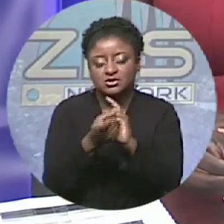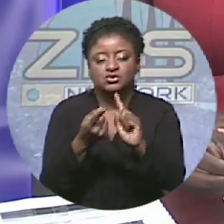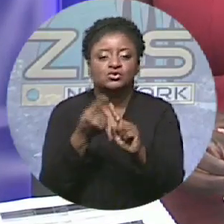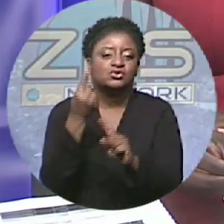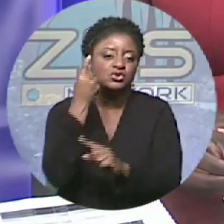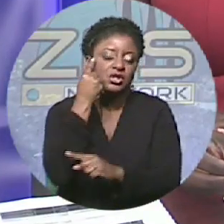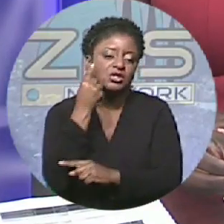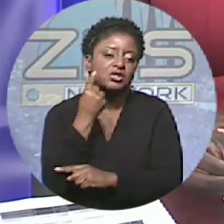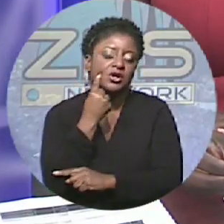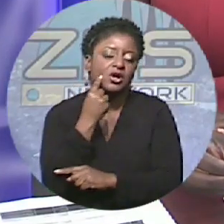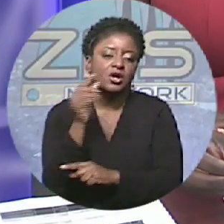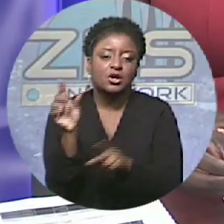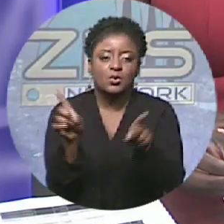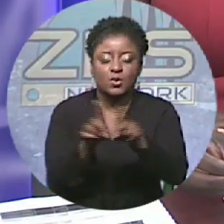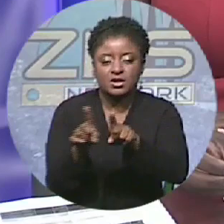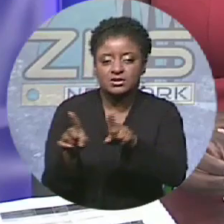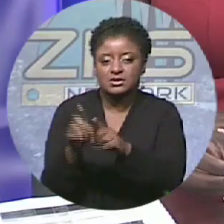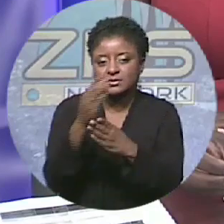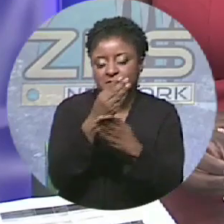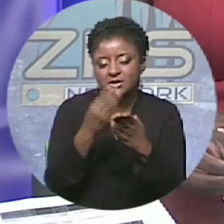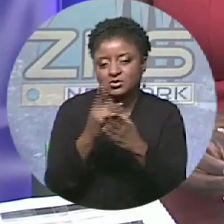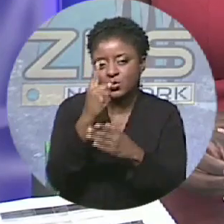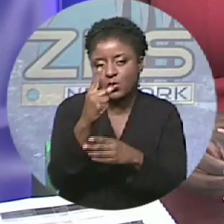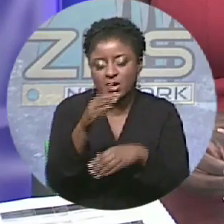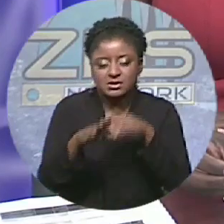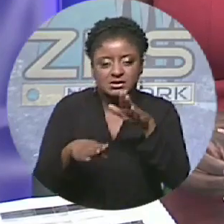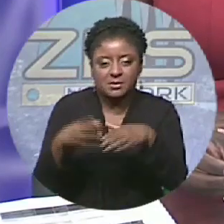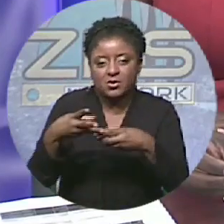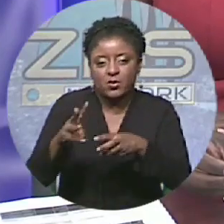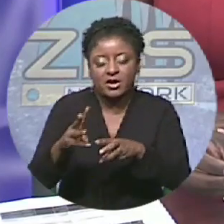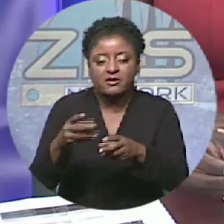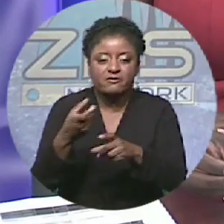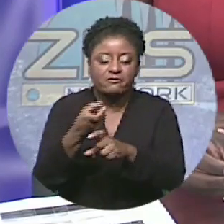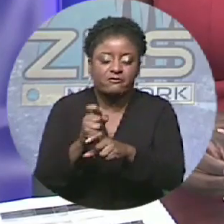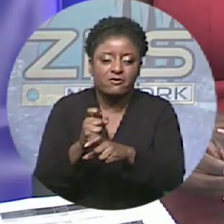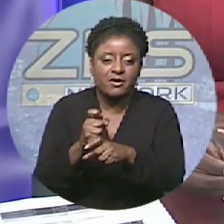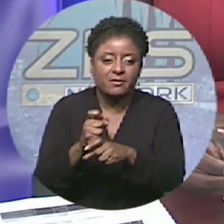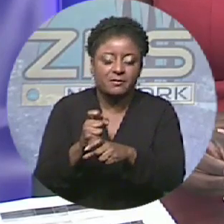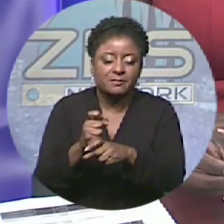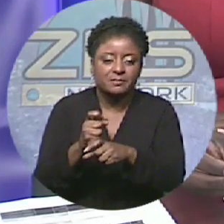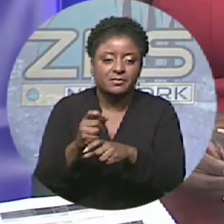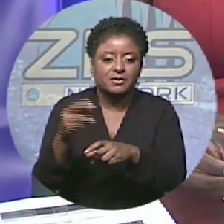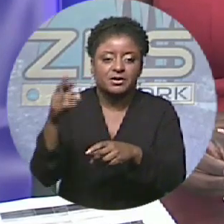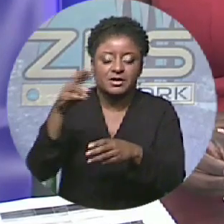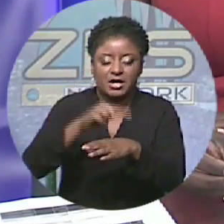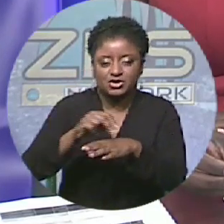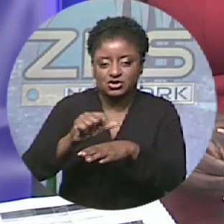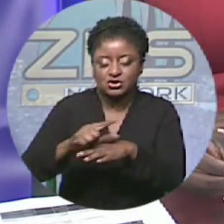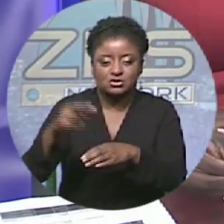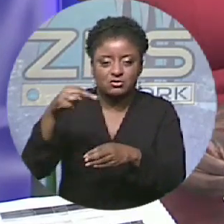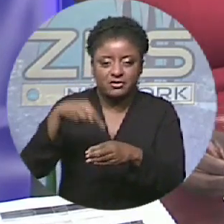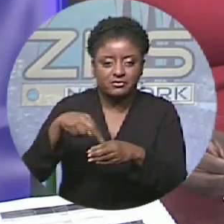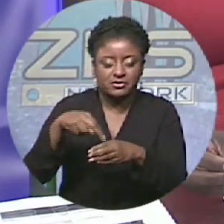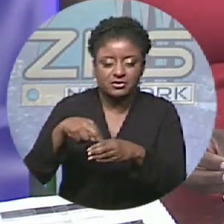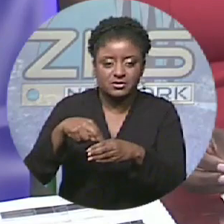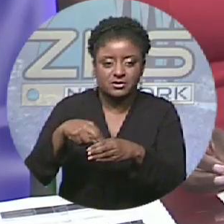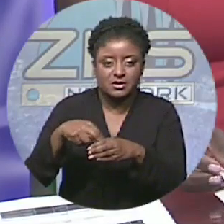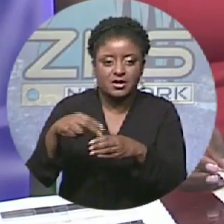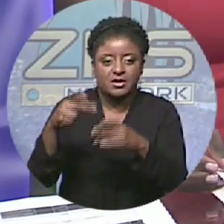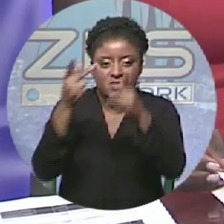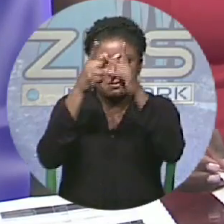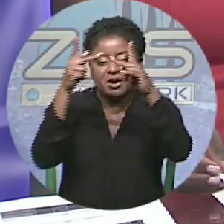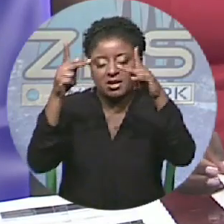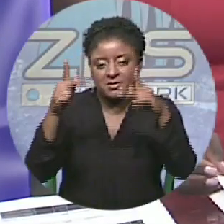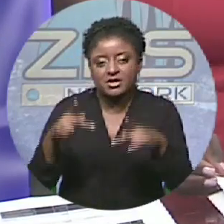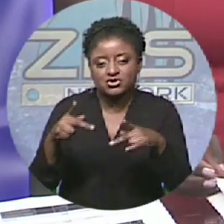equality bills just a step away from a national referendum, the Parliamentary Registration Department has intensified its efforts ahead of the